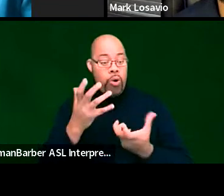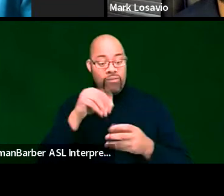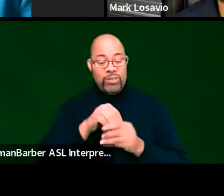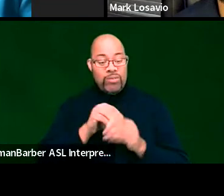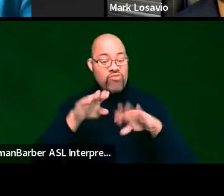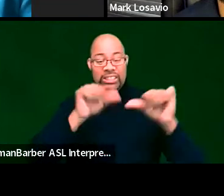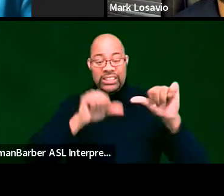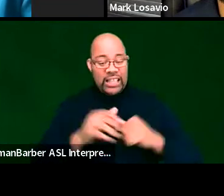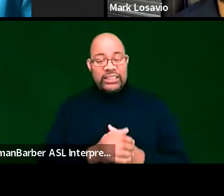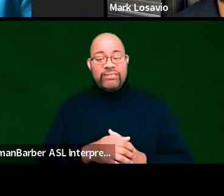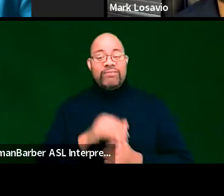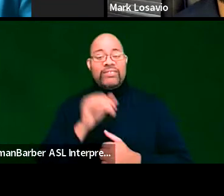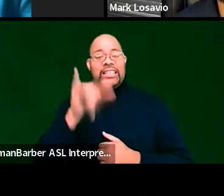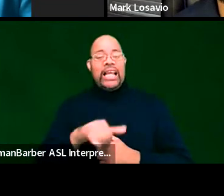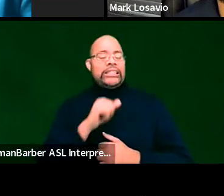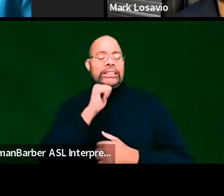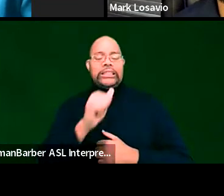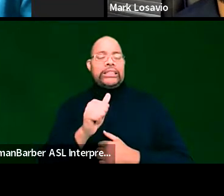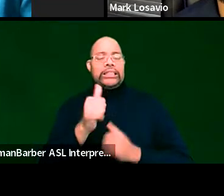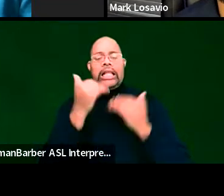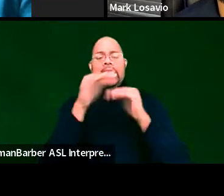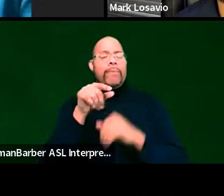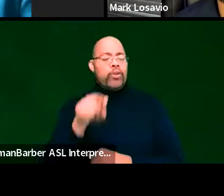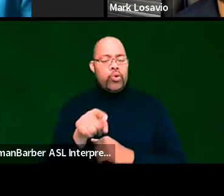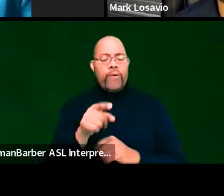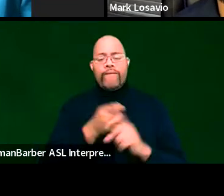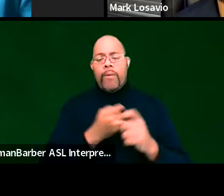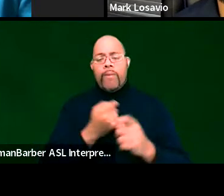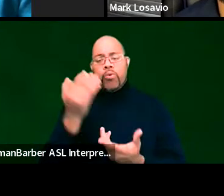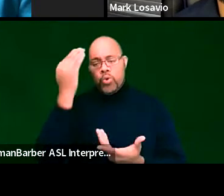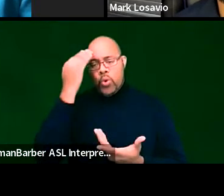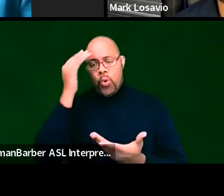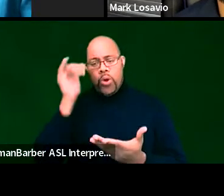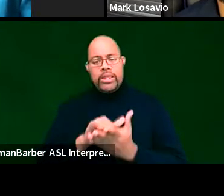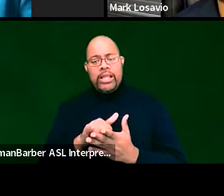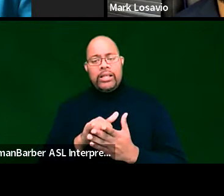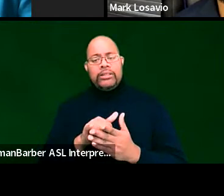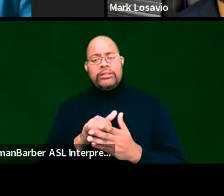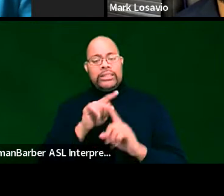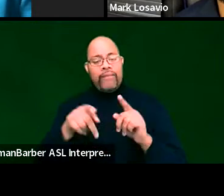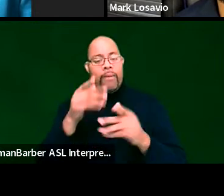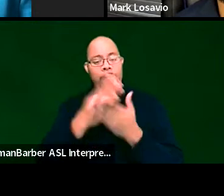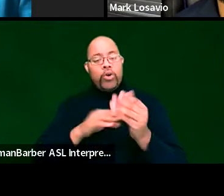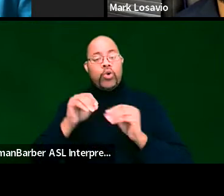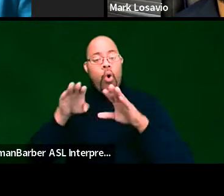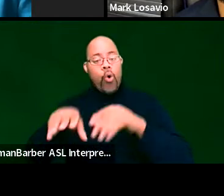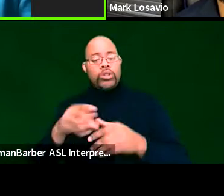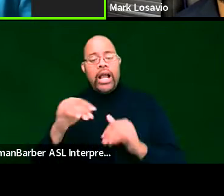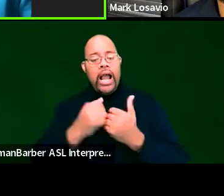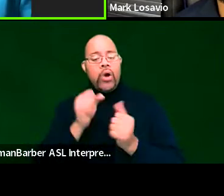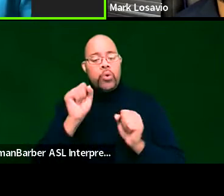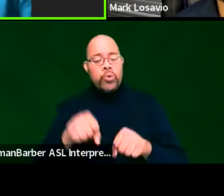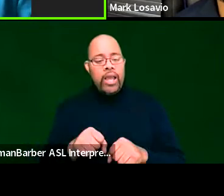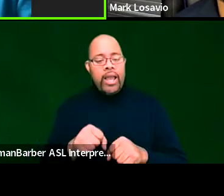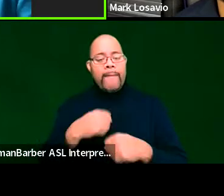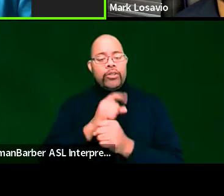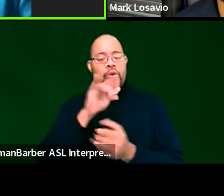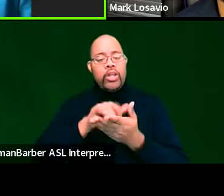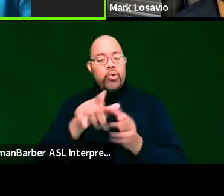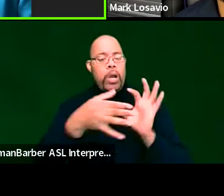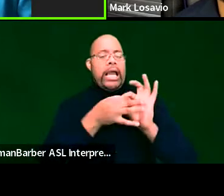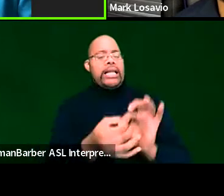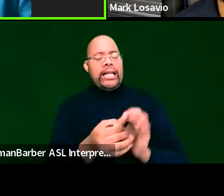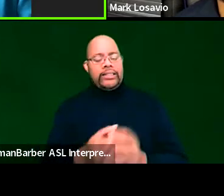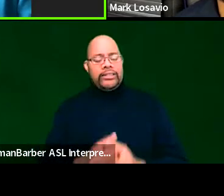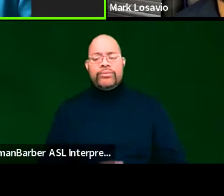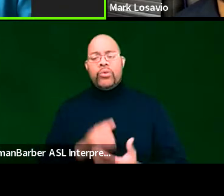marine scientist, that does not limit you from knowing the importance of the ocean and knowing how you can make sure that you're connected to